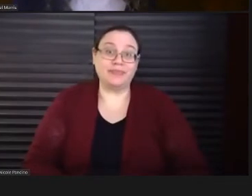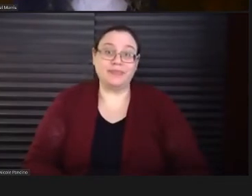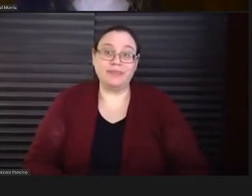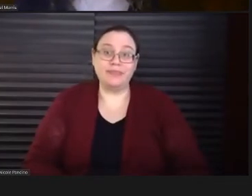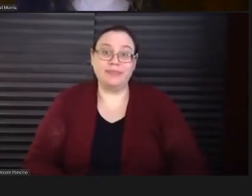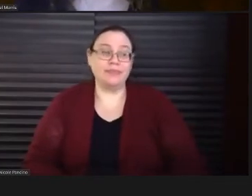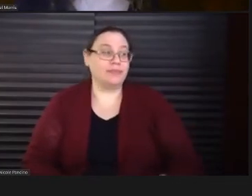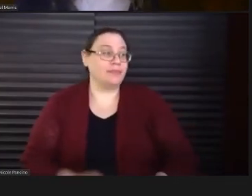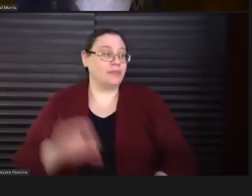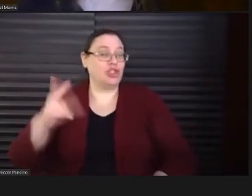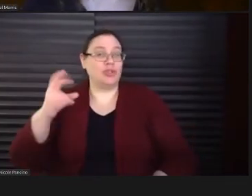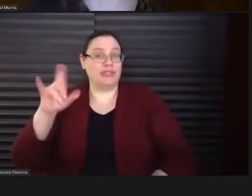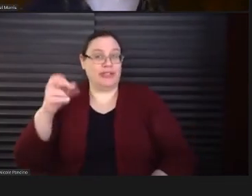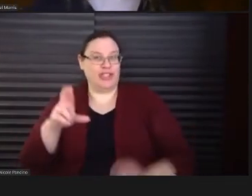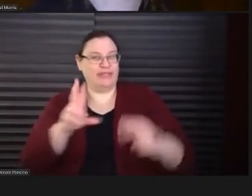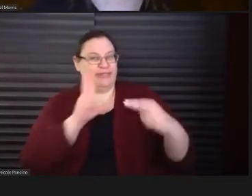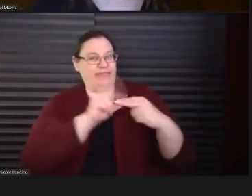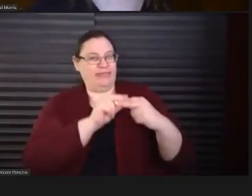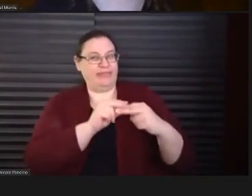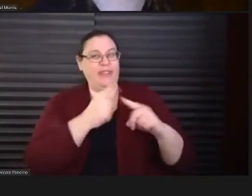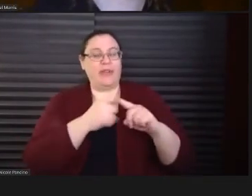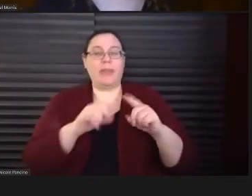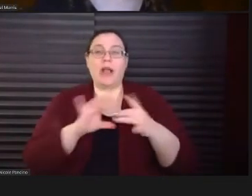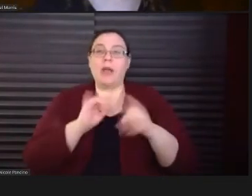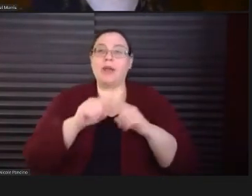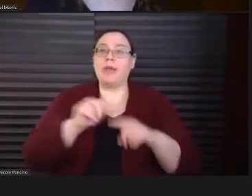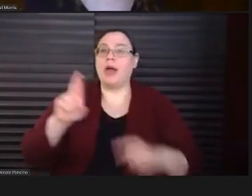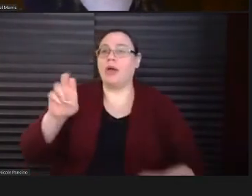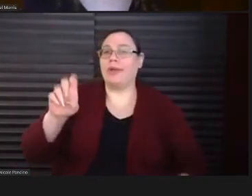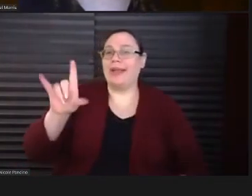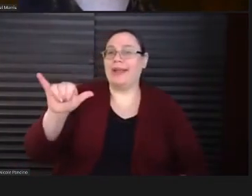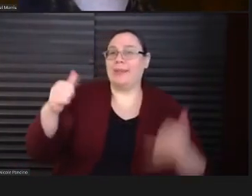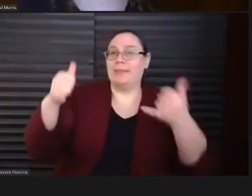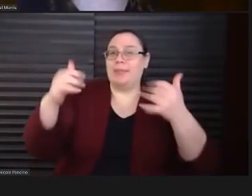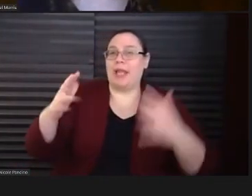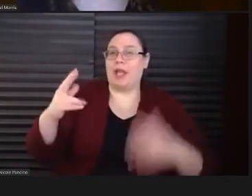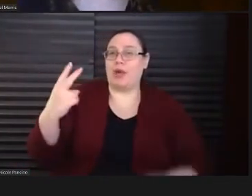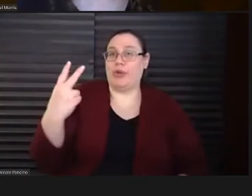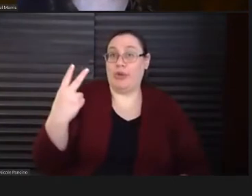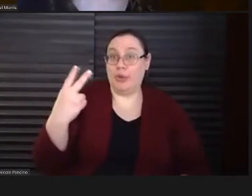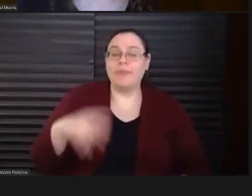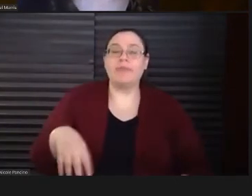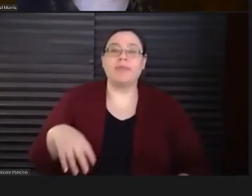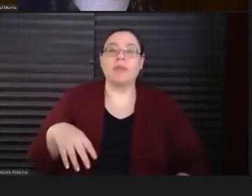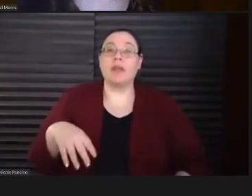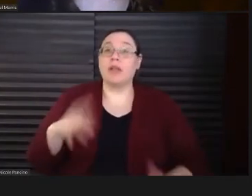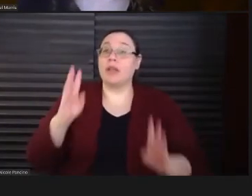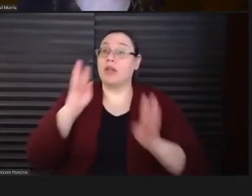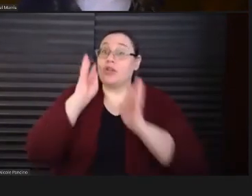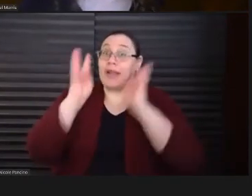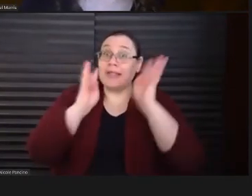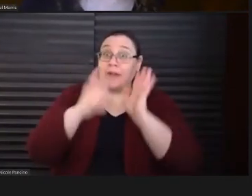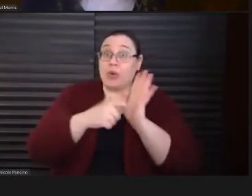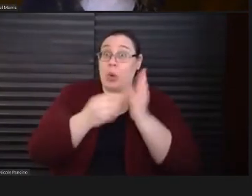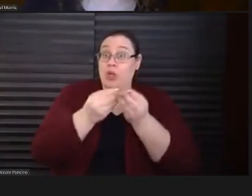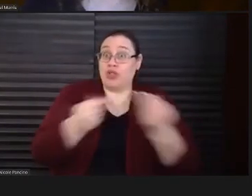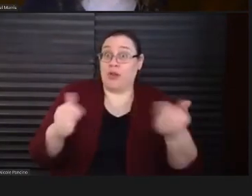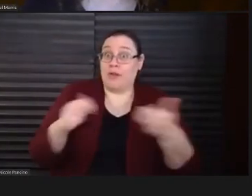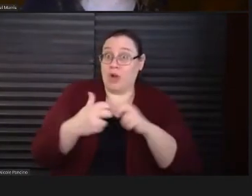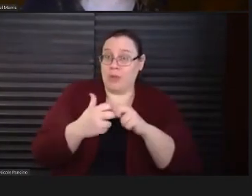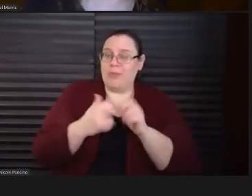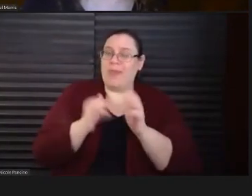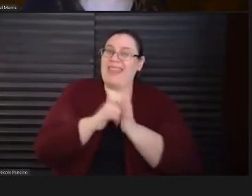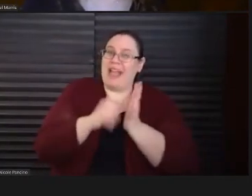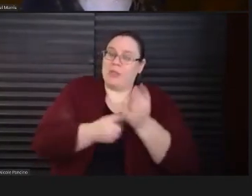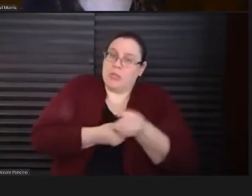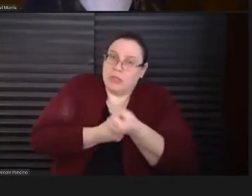Piggybacking from the Ready Player 2, the creativity that it takes to solve problems is the engine that drives,